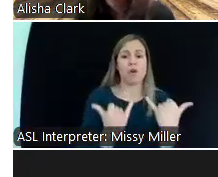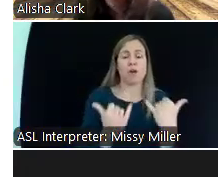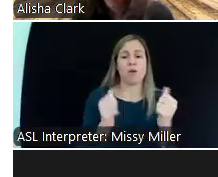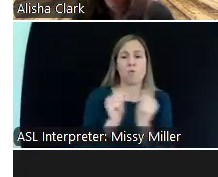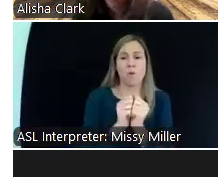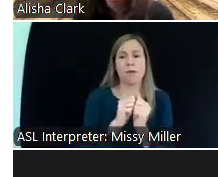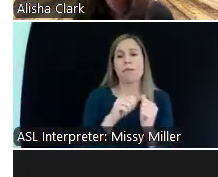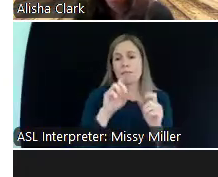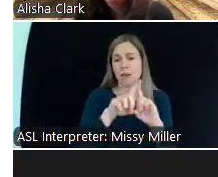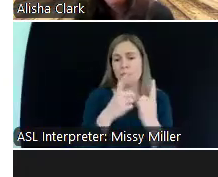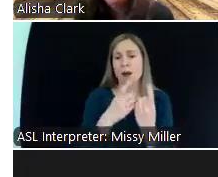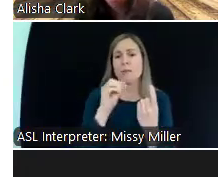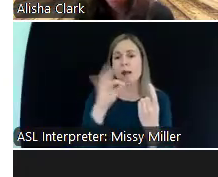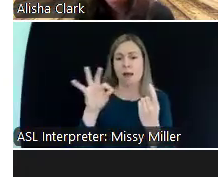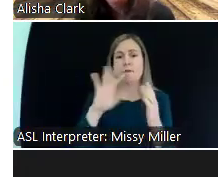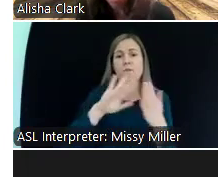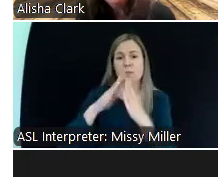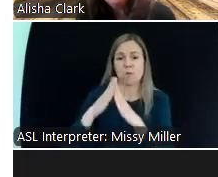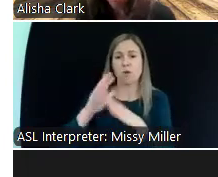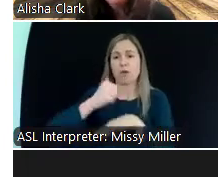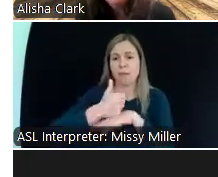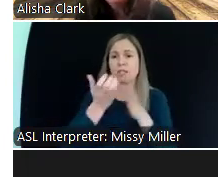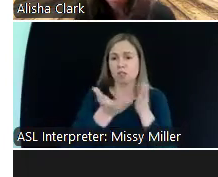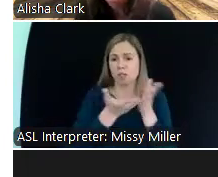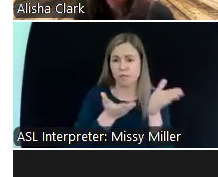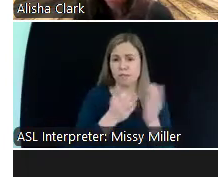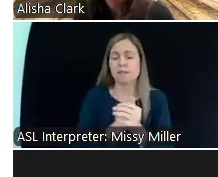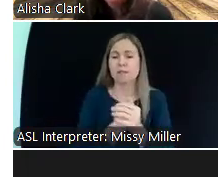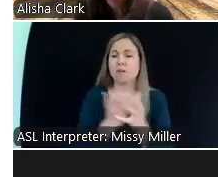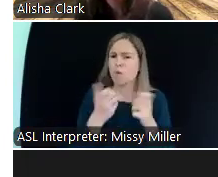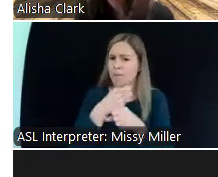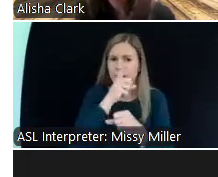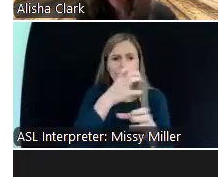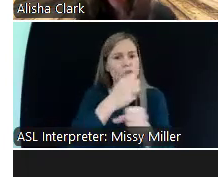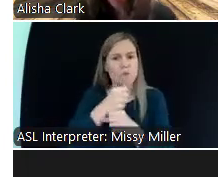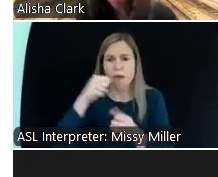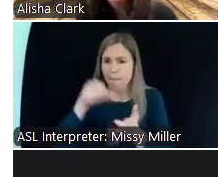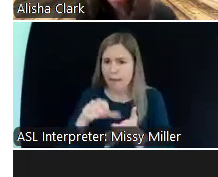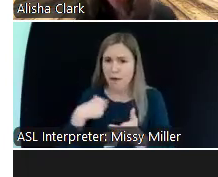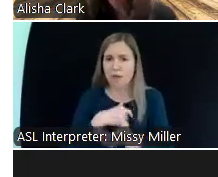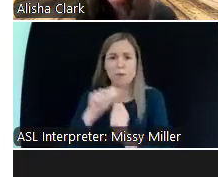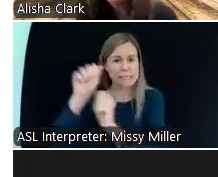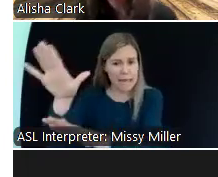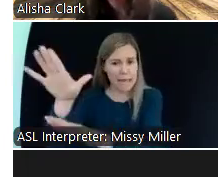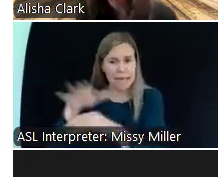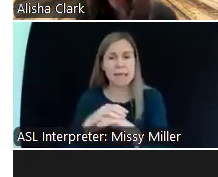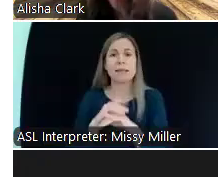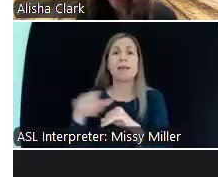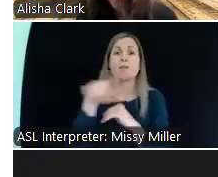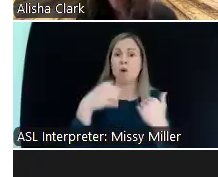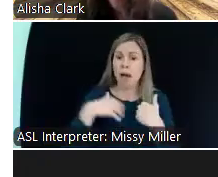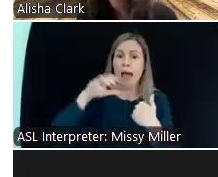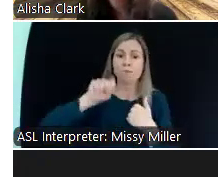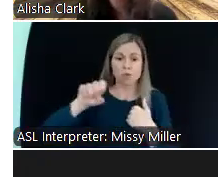you're ensuring that you get mail that we send out. And then also, if you have Social Security, you have to update